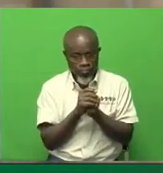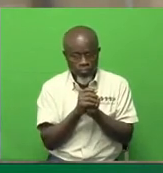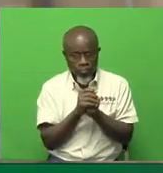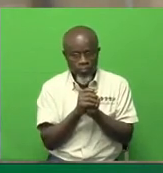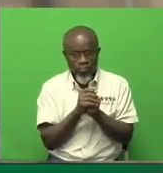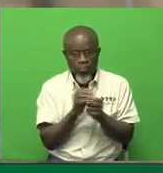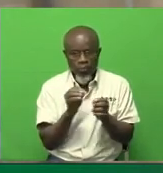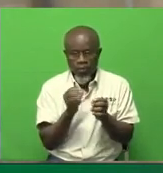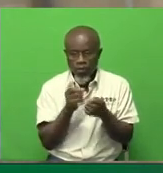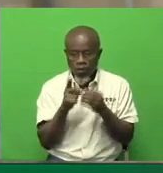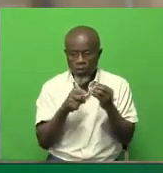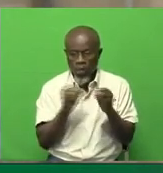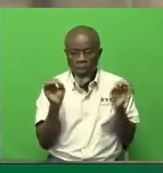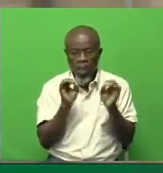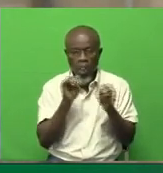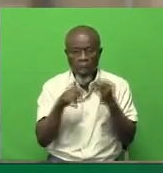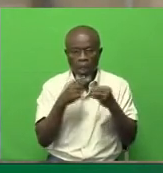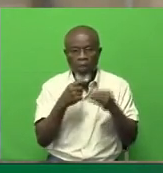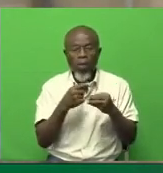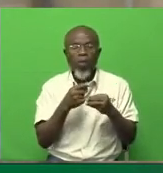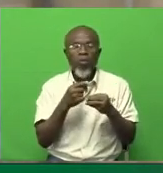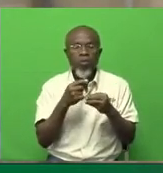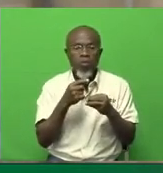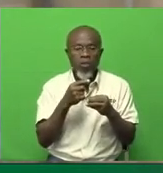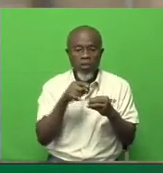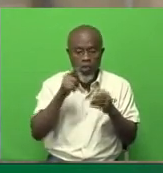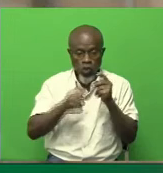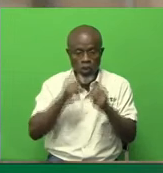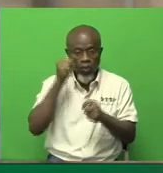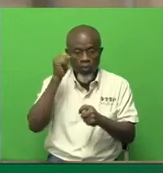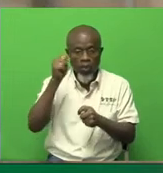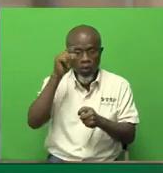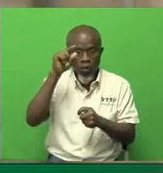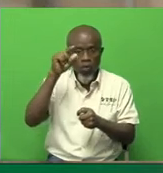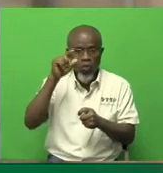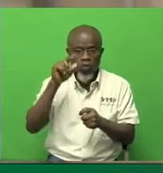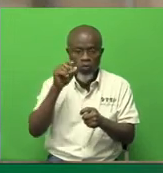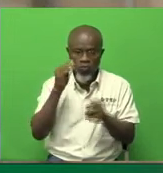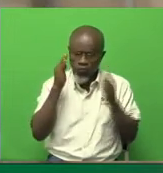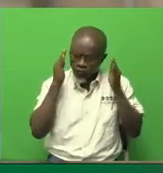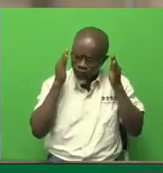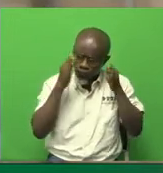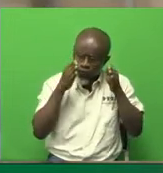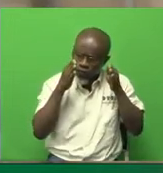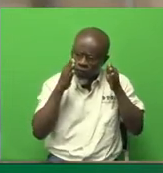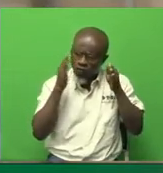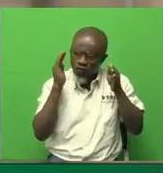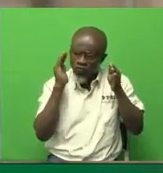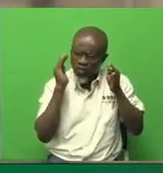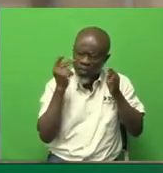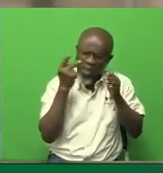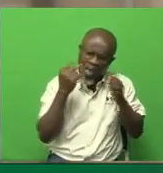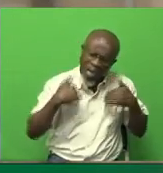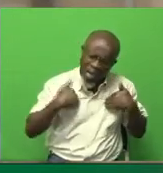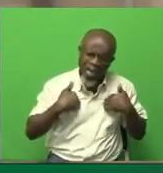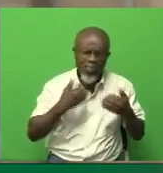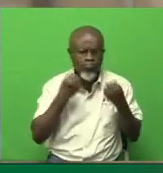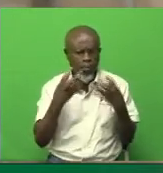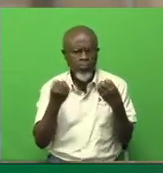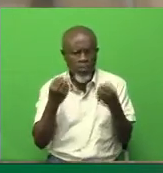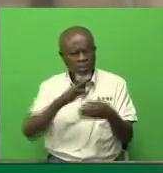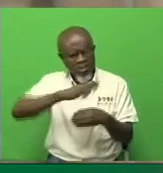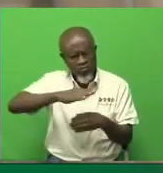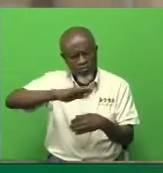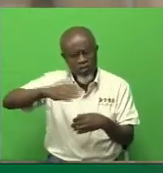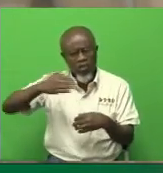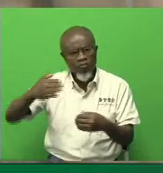Tobago face economic whirlwinds and headwinds the leader of the opposition made no reference to